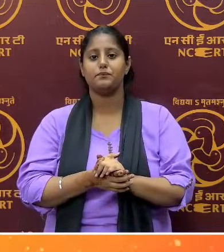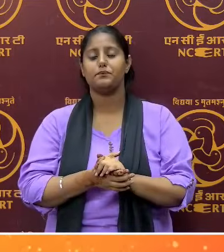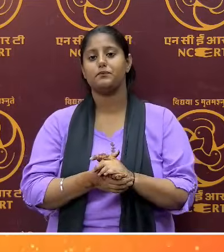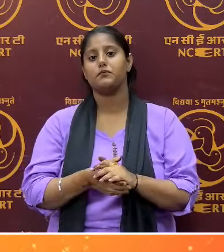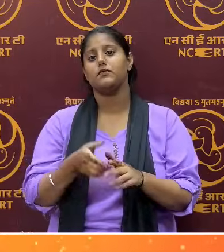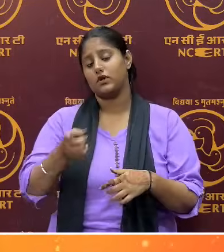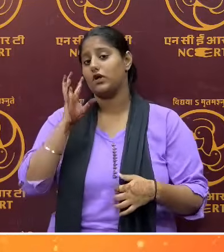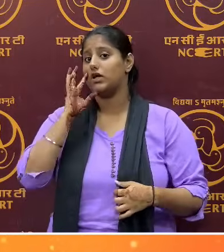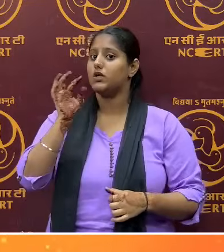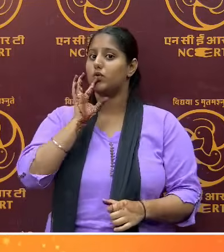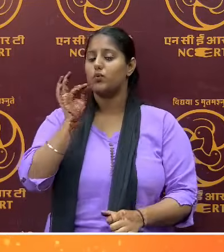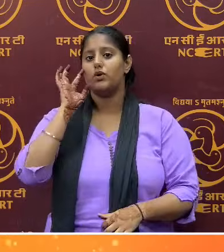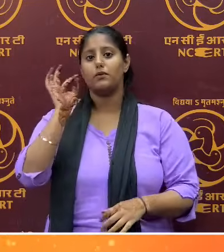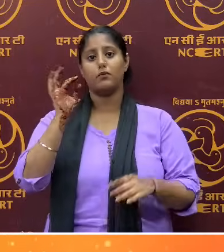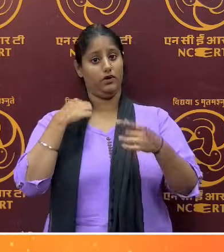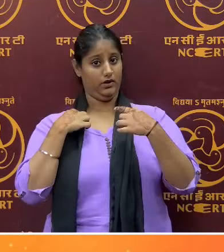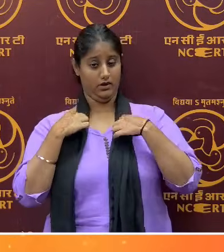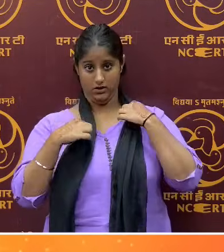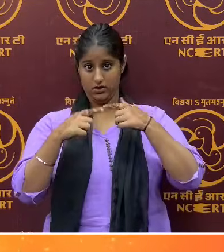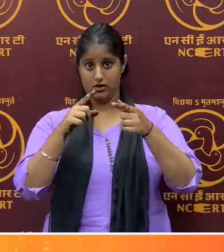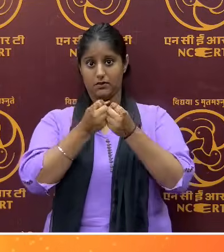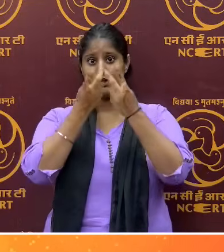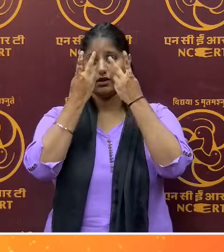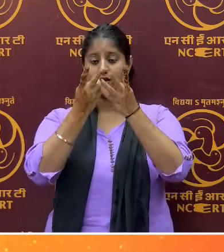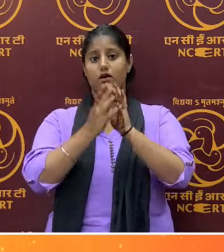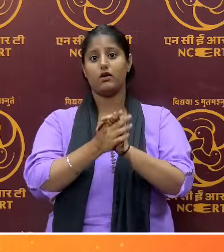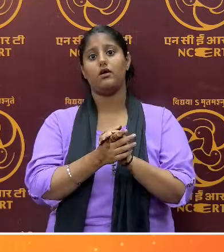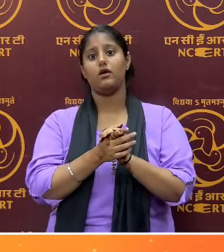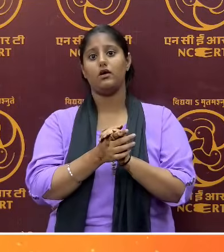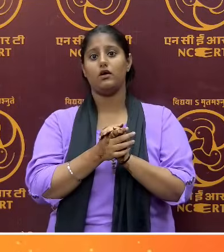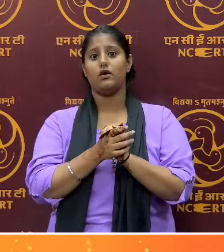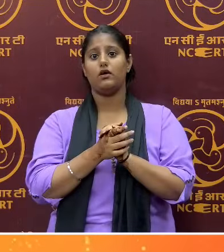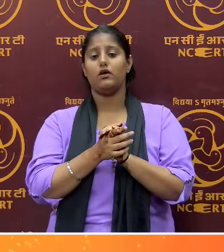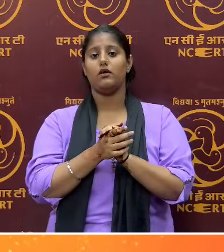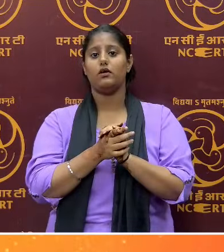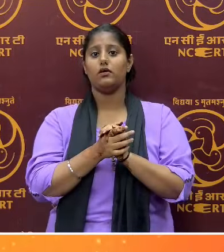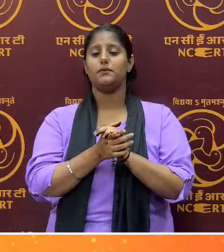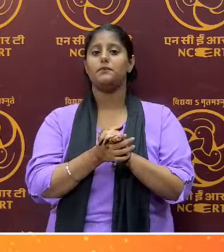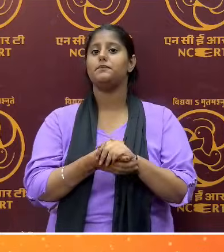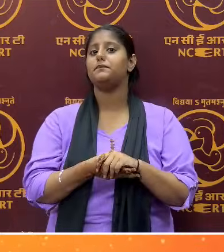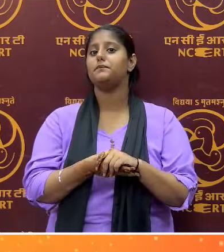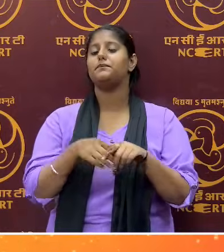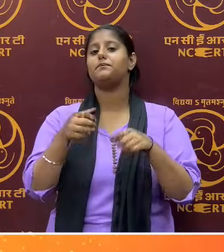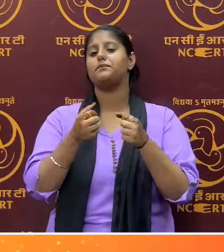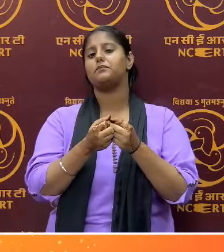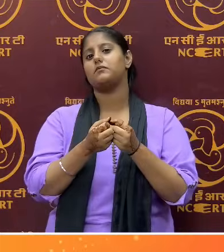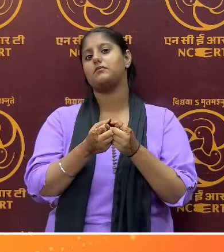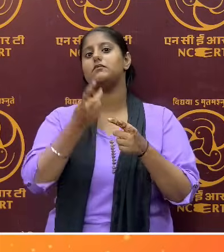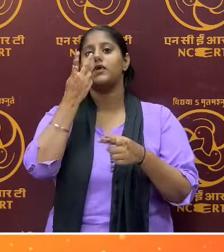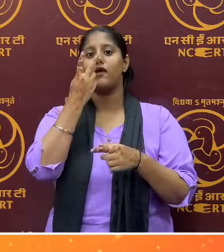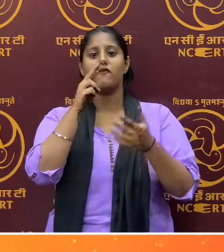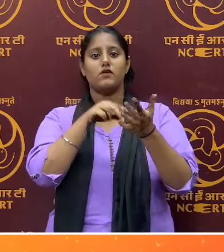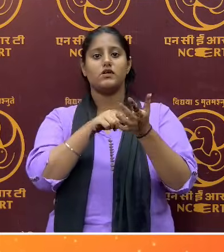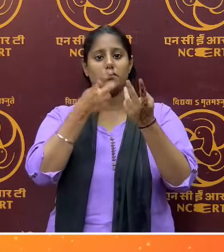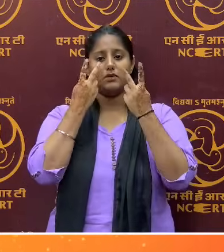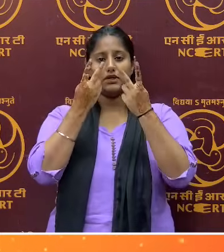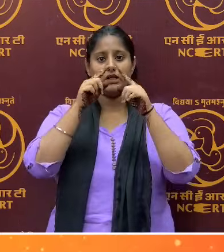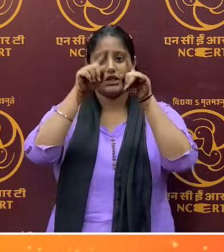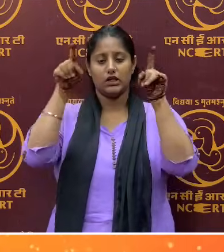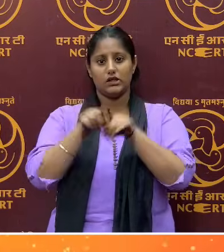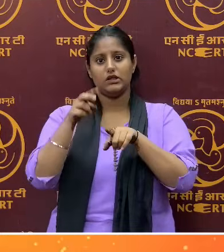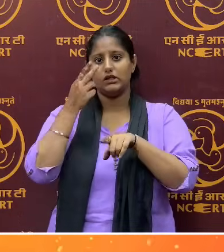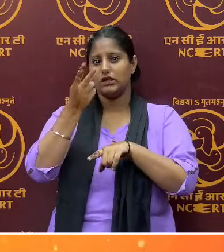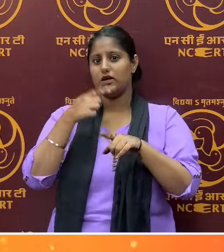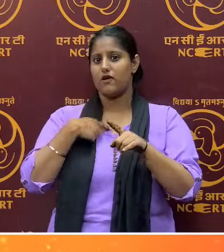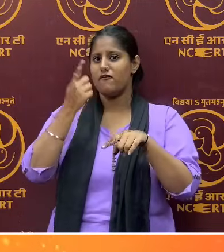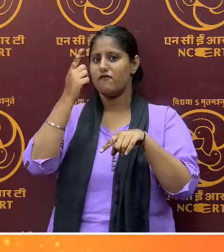very important, yes. And we can see that something, a visual has appeared on our screen. I think this is the